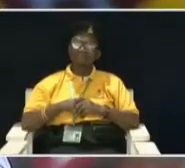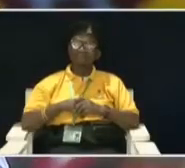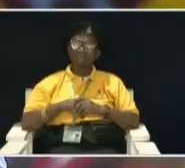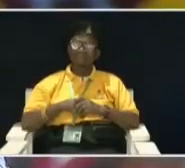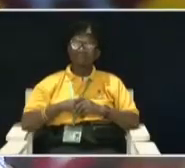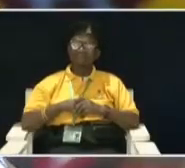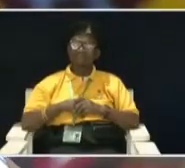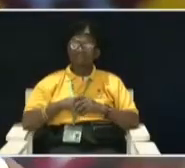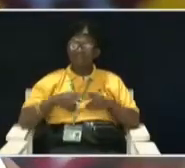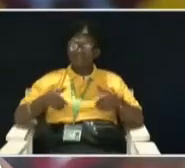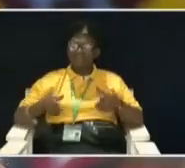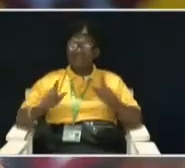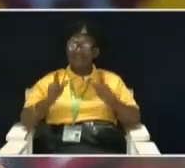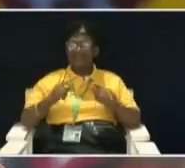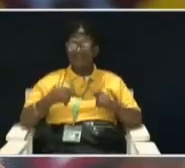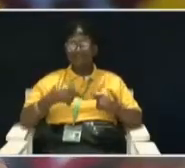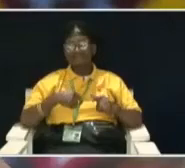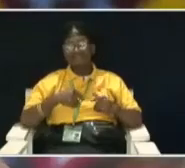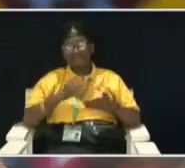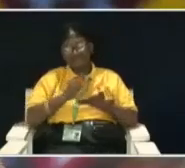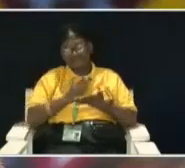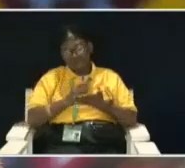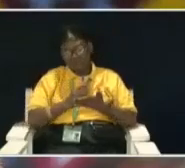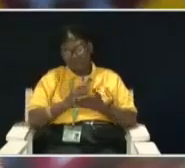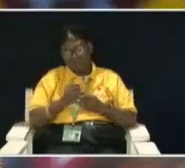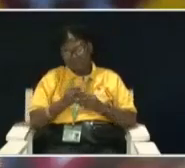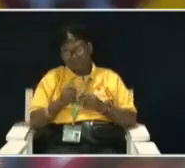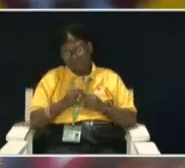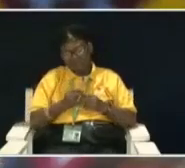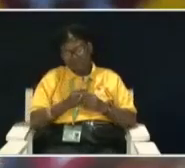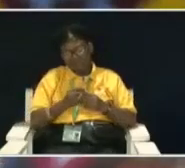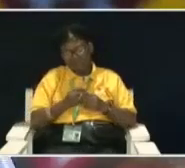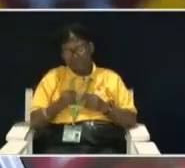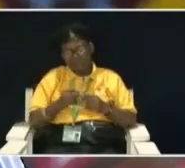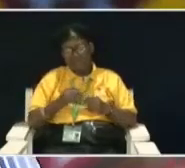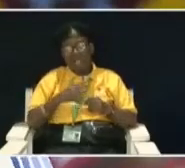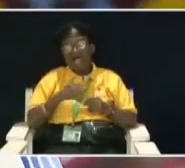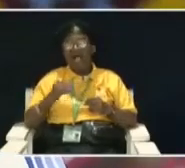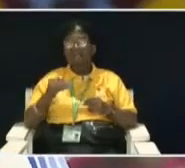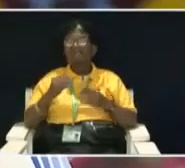Let me pause briefly and thank God for the testimonies of tonight.